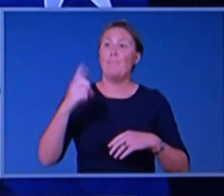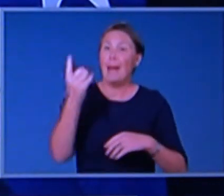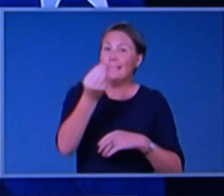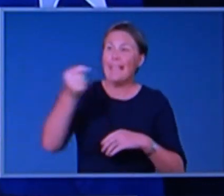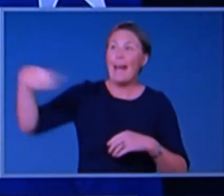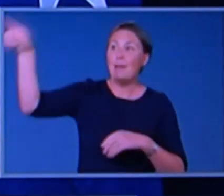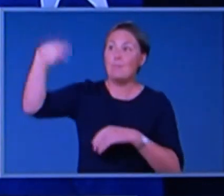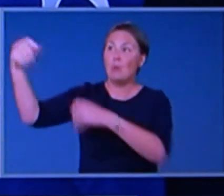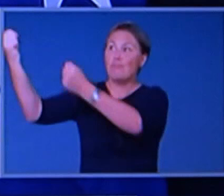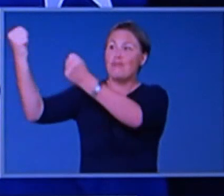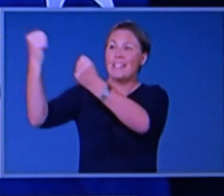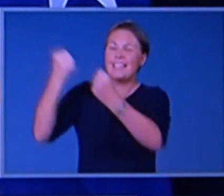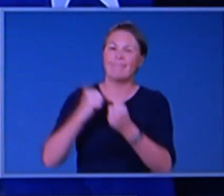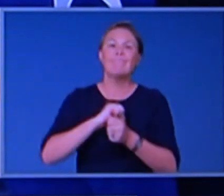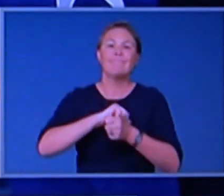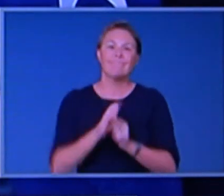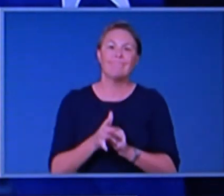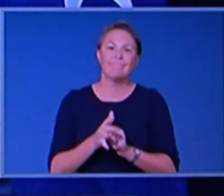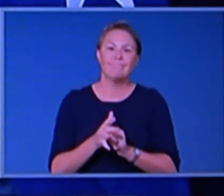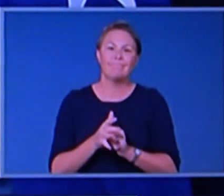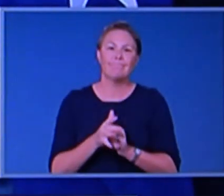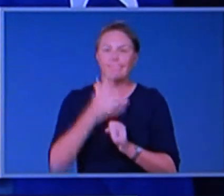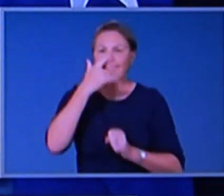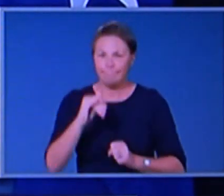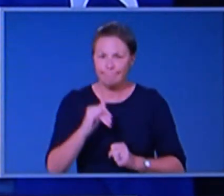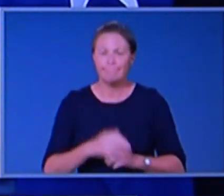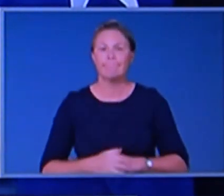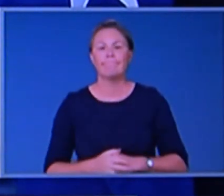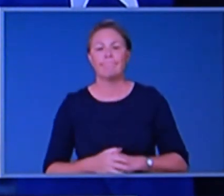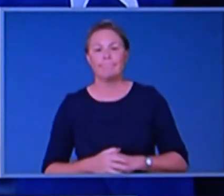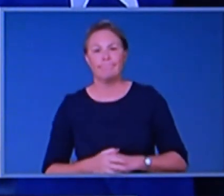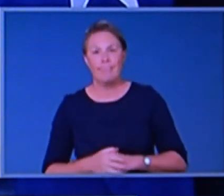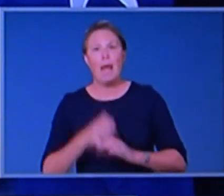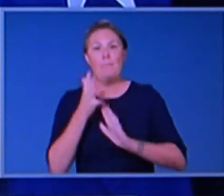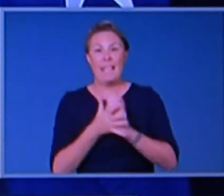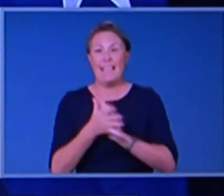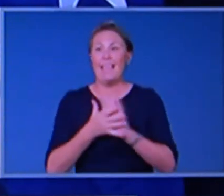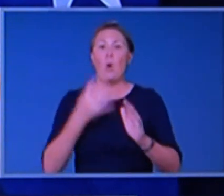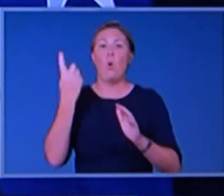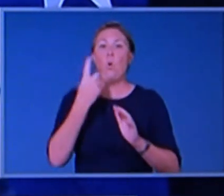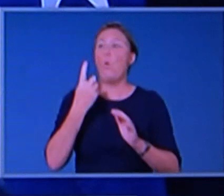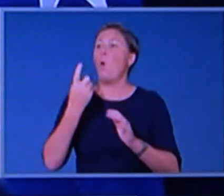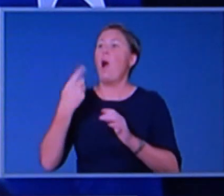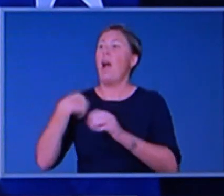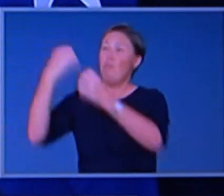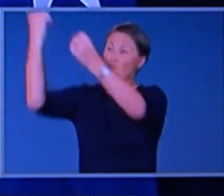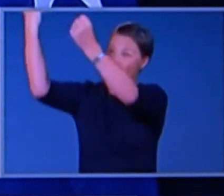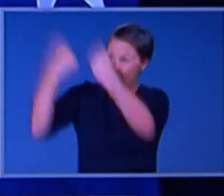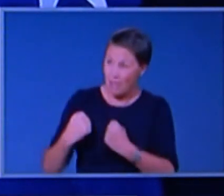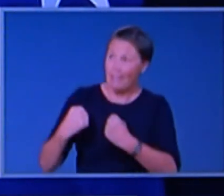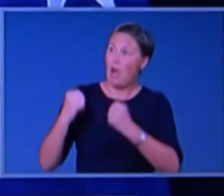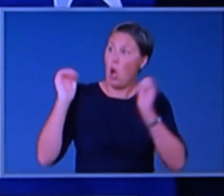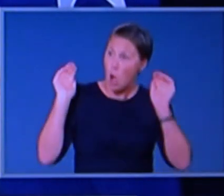they became exposed to that and they brought it home to Australia. And we saw many internationally acquired cases, and